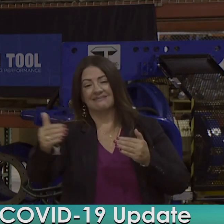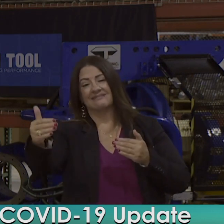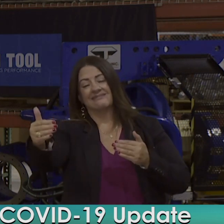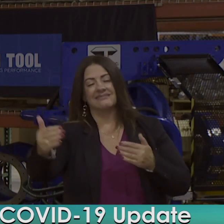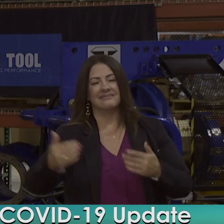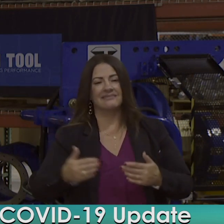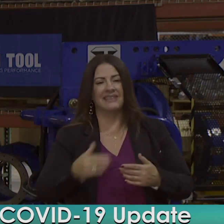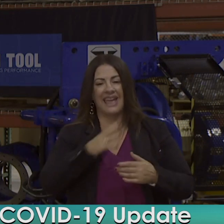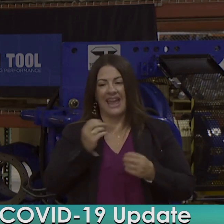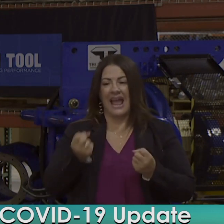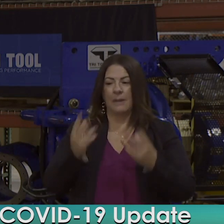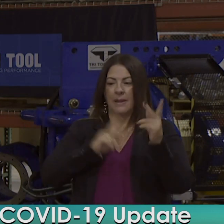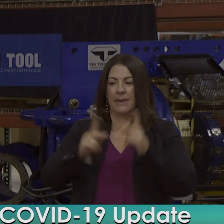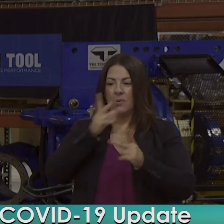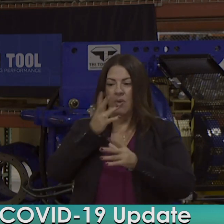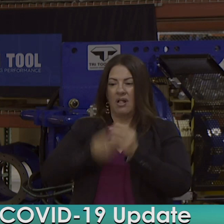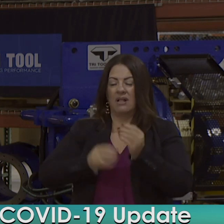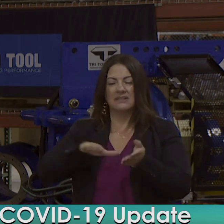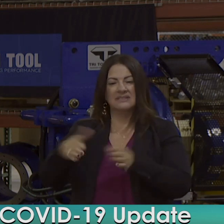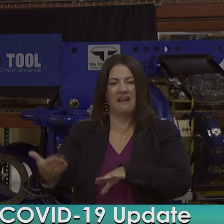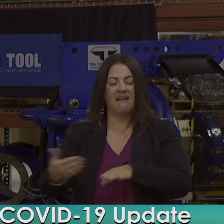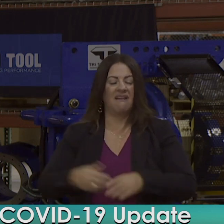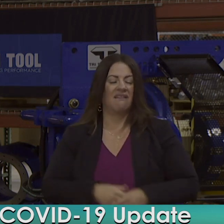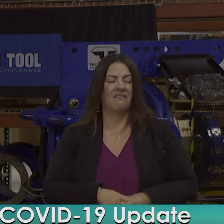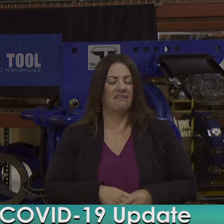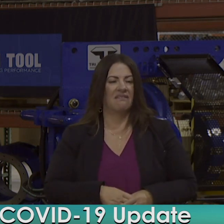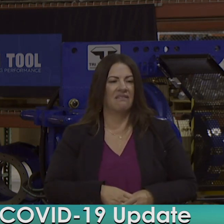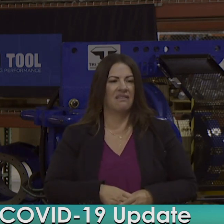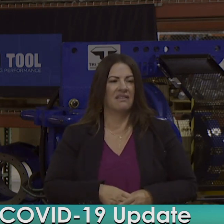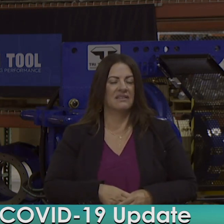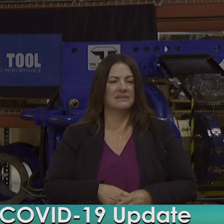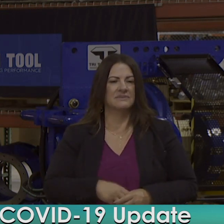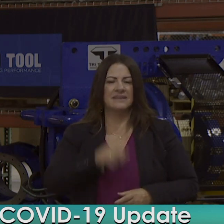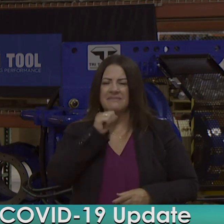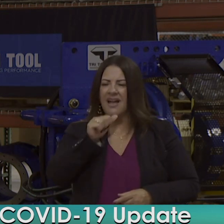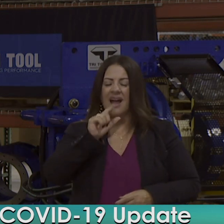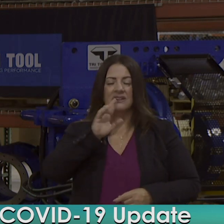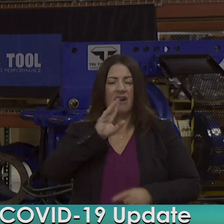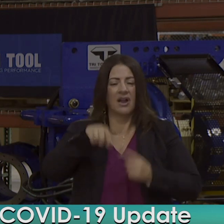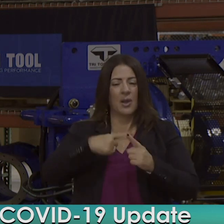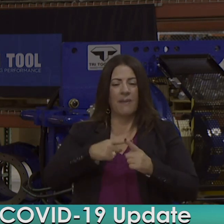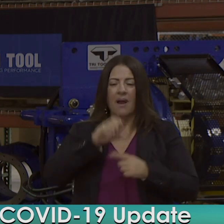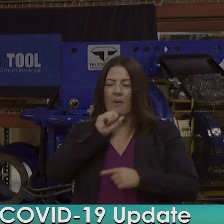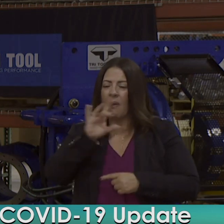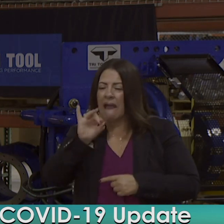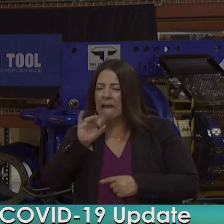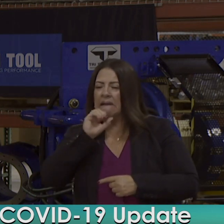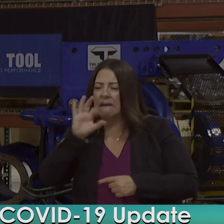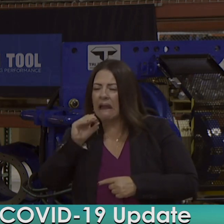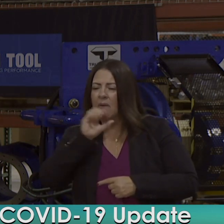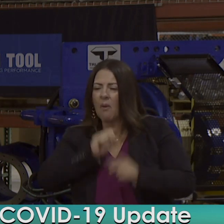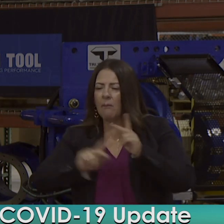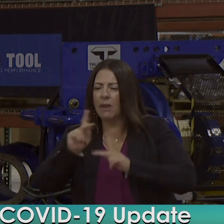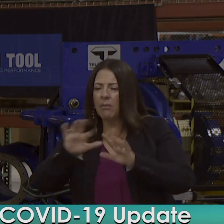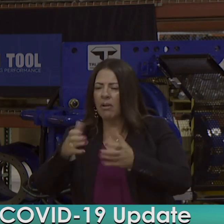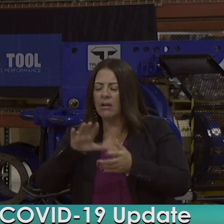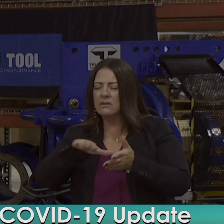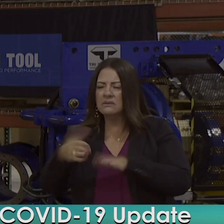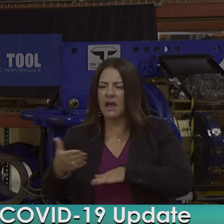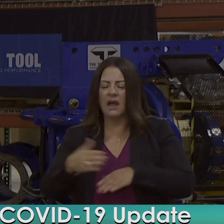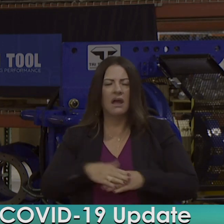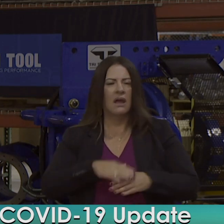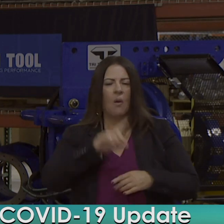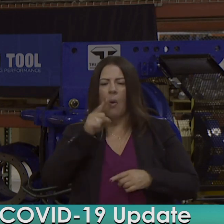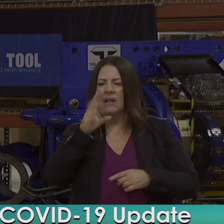number of lives lost. And it's not just 80 to 90-year-olds that are losing their lives. And it's not just 65-year-olds and